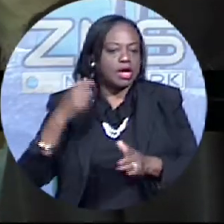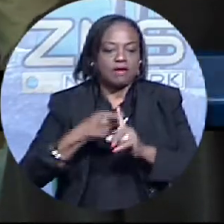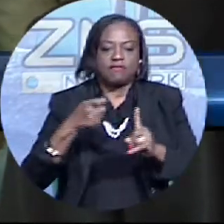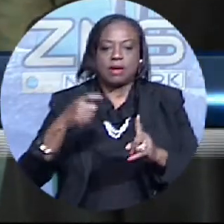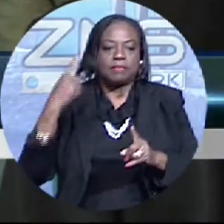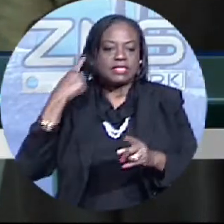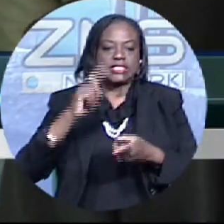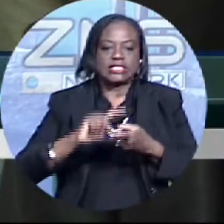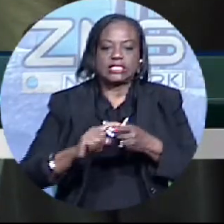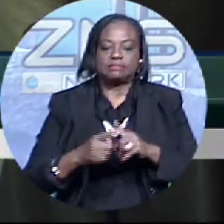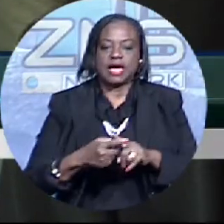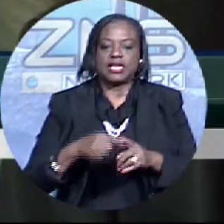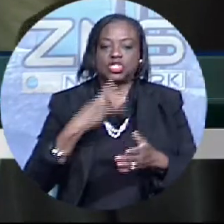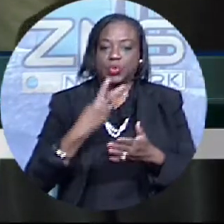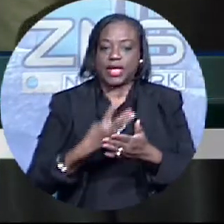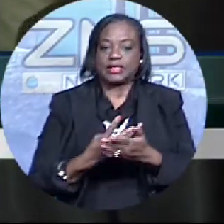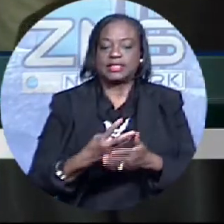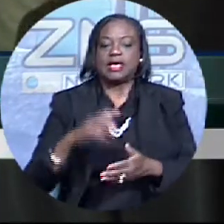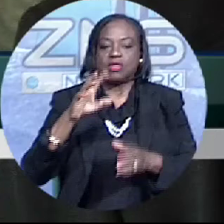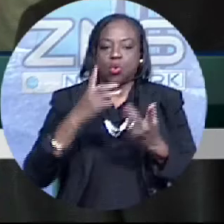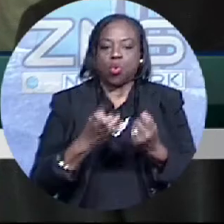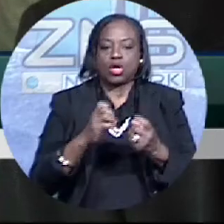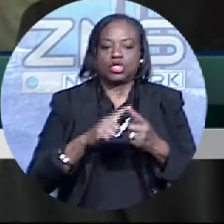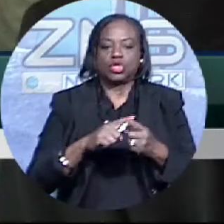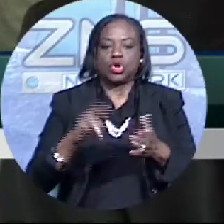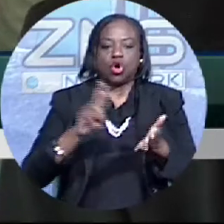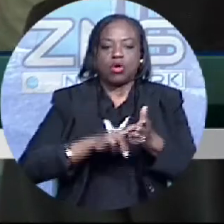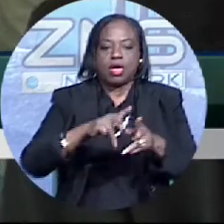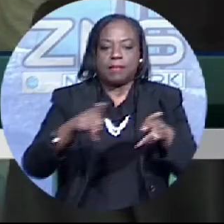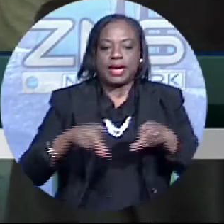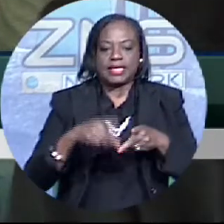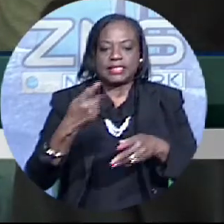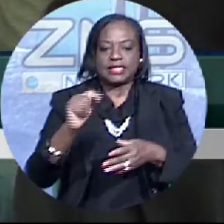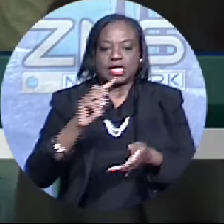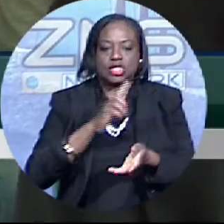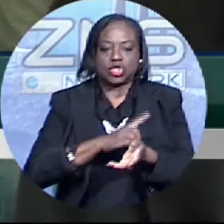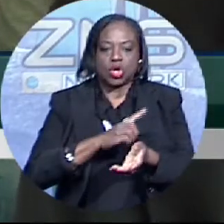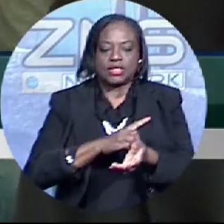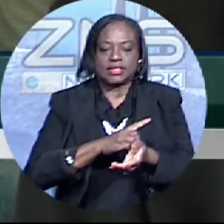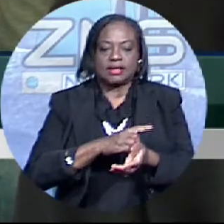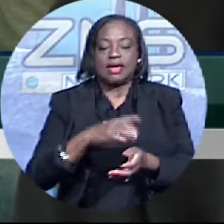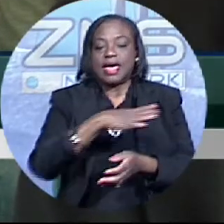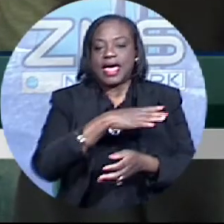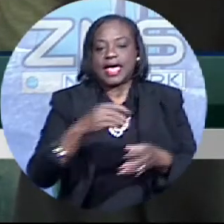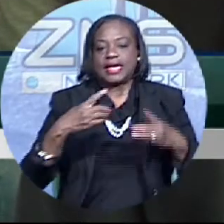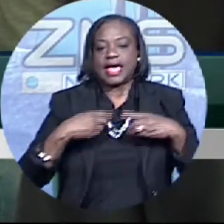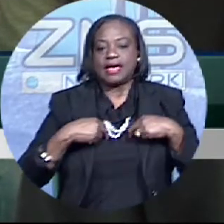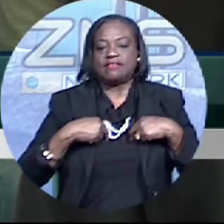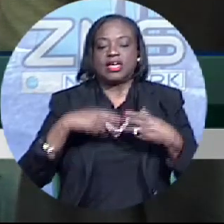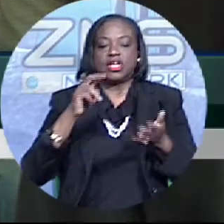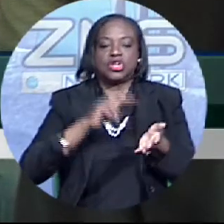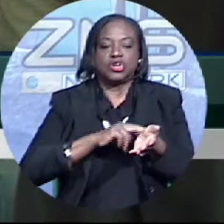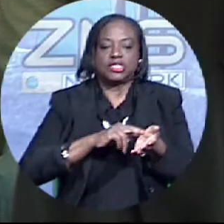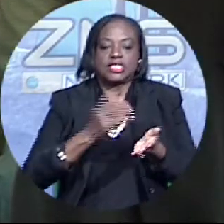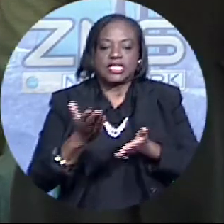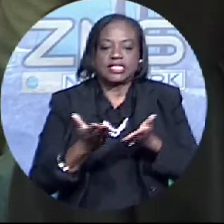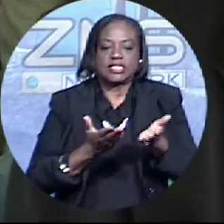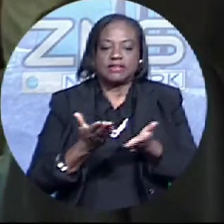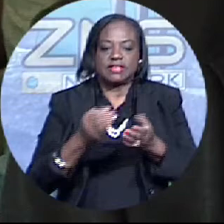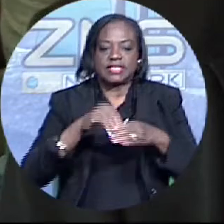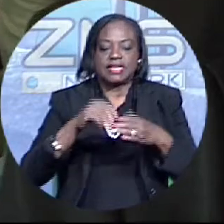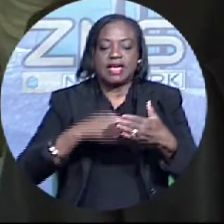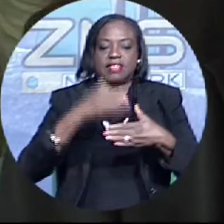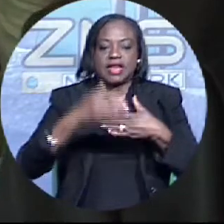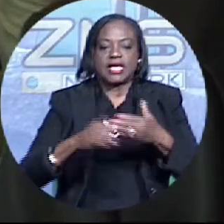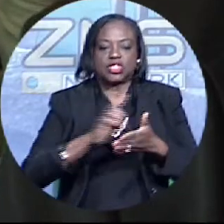the replacement of their physician, and we will do that. We also will augment the nursing services in Spanish Wells. In the next week,